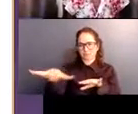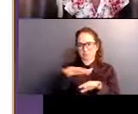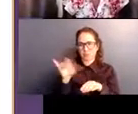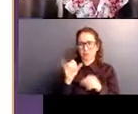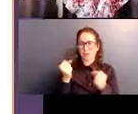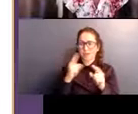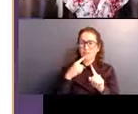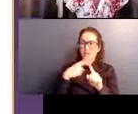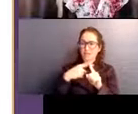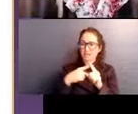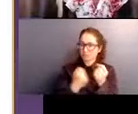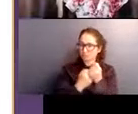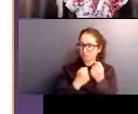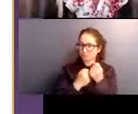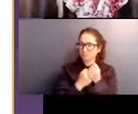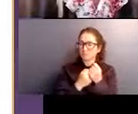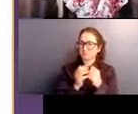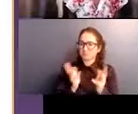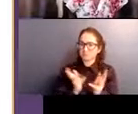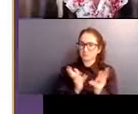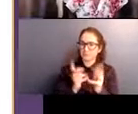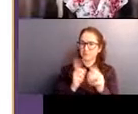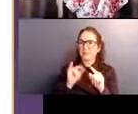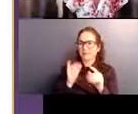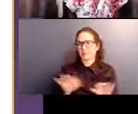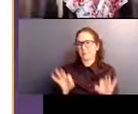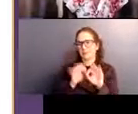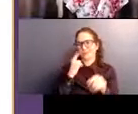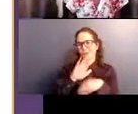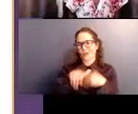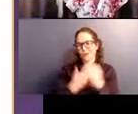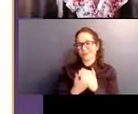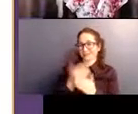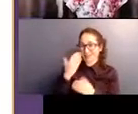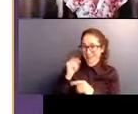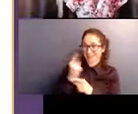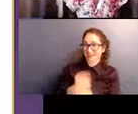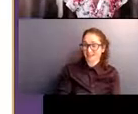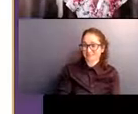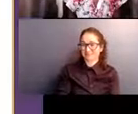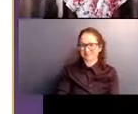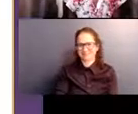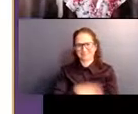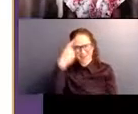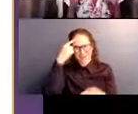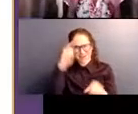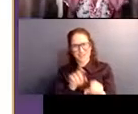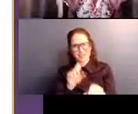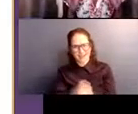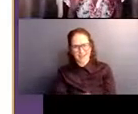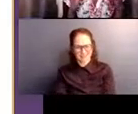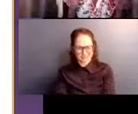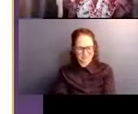of positive reinforcement. But that is important for everyone. I know that's right. I agree. So we've